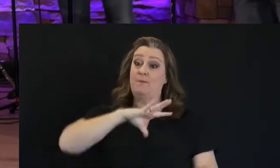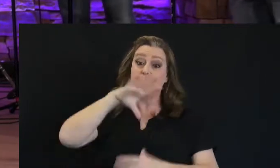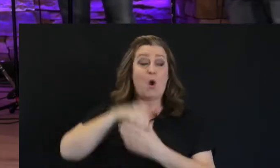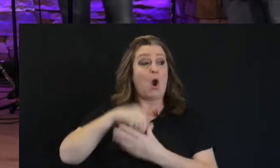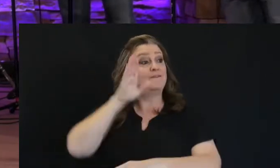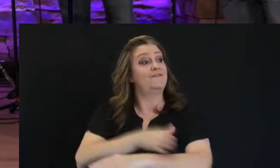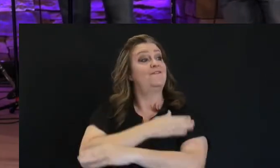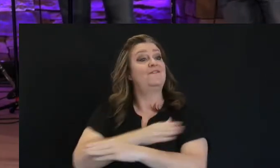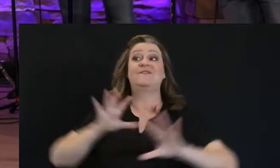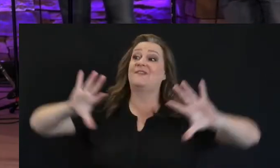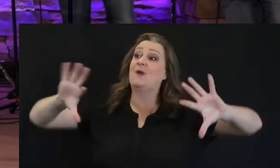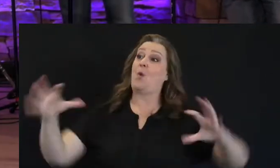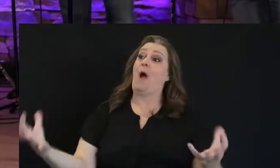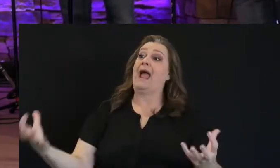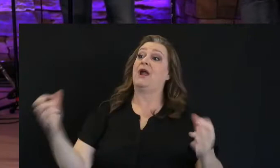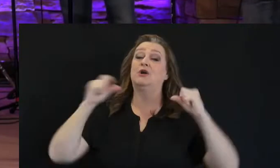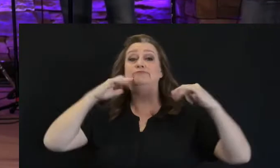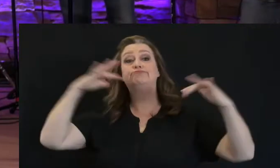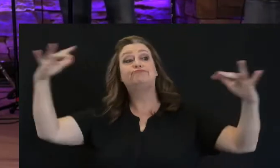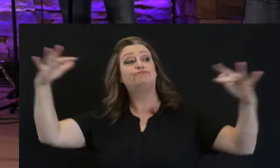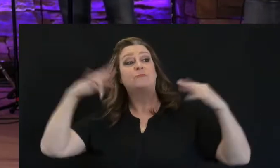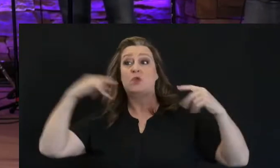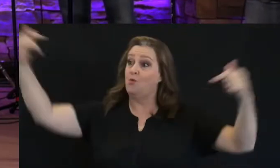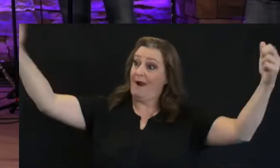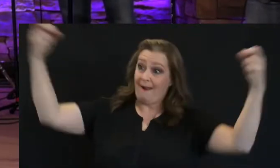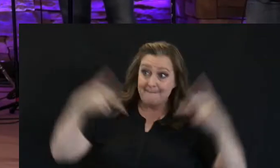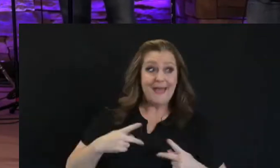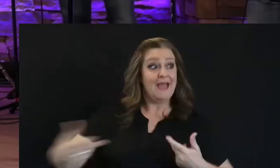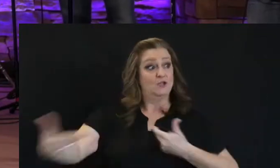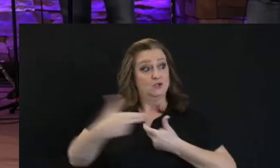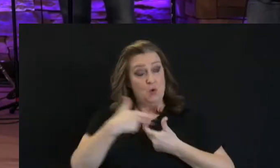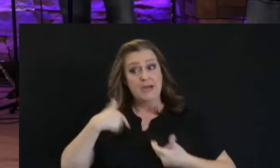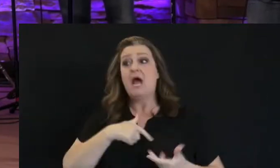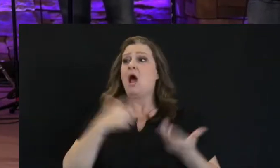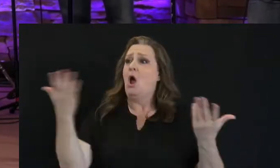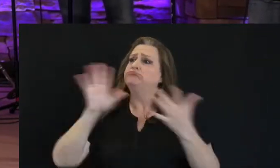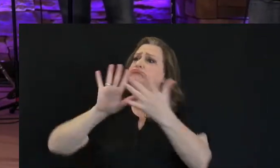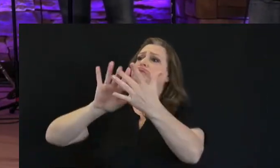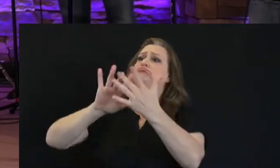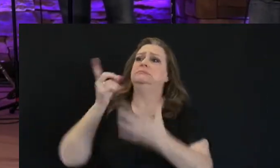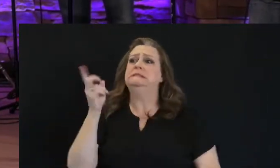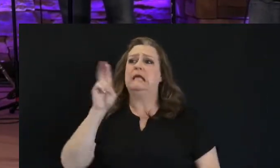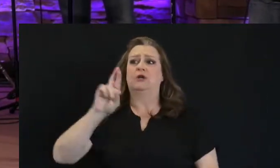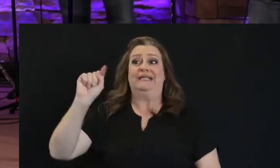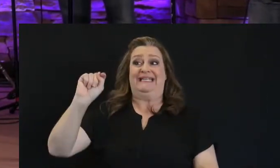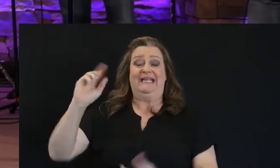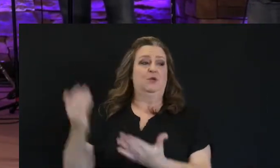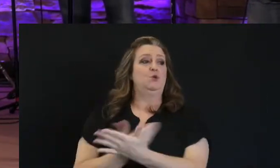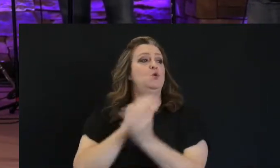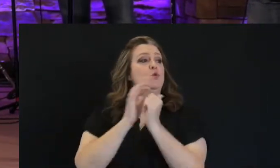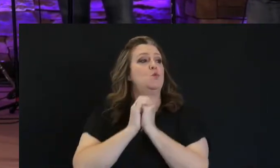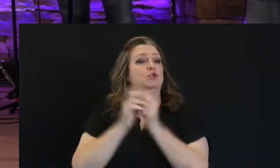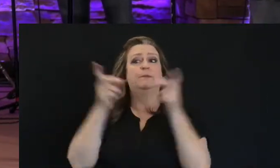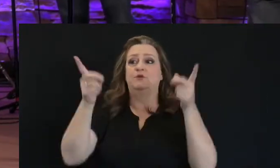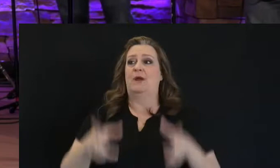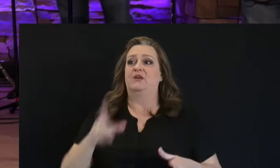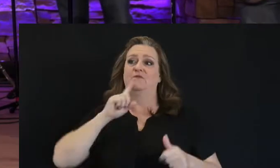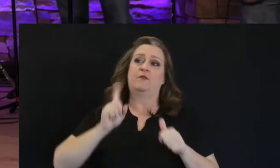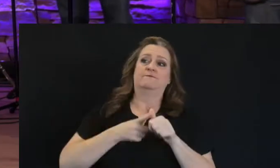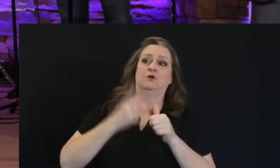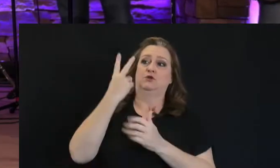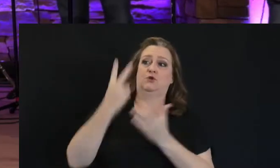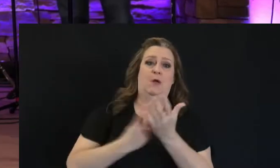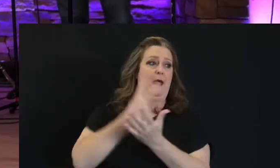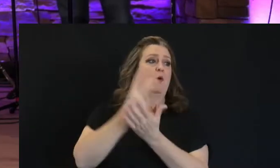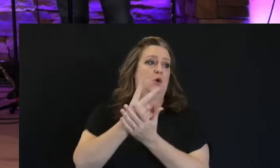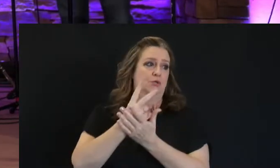and you're ready to come back, or if you are interested in that, please reach out to Dr. T, our new worship director for our first 2 hours. He'll take